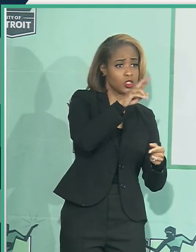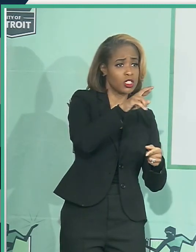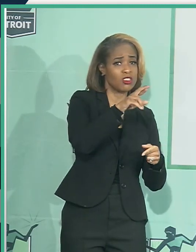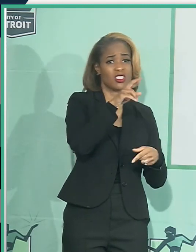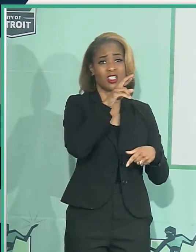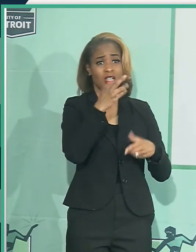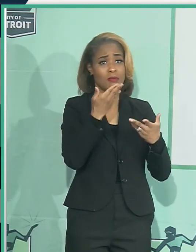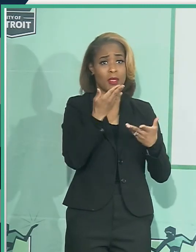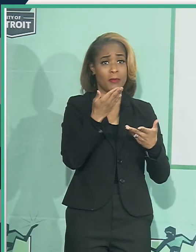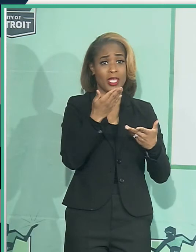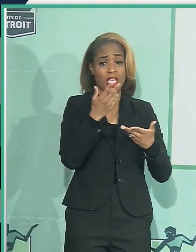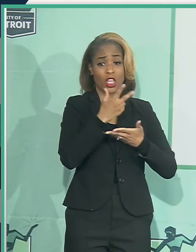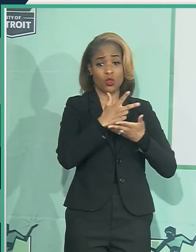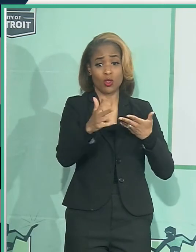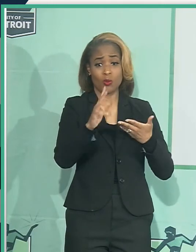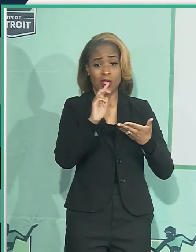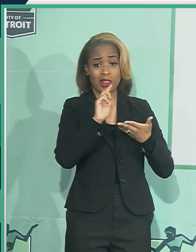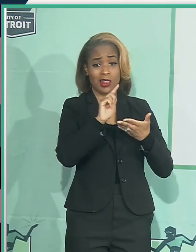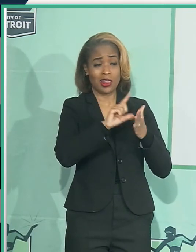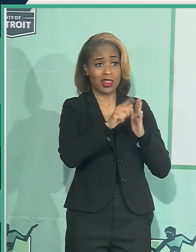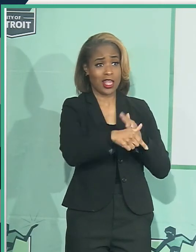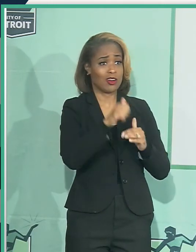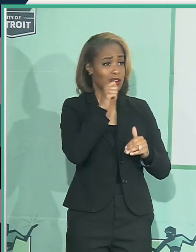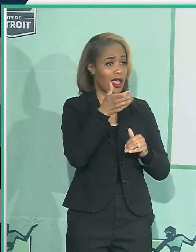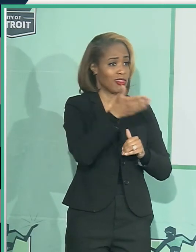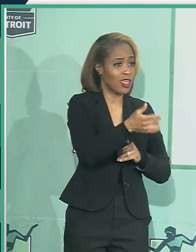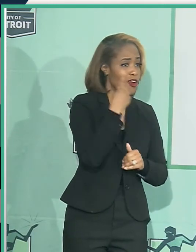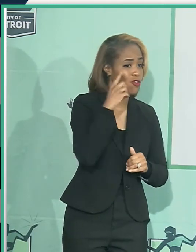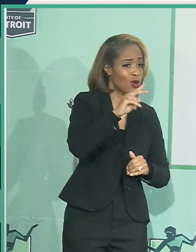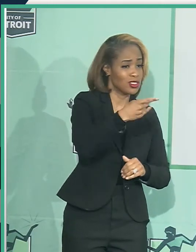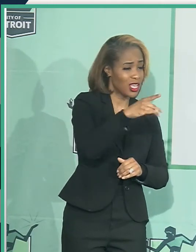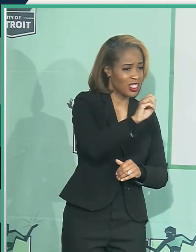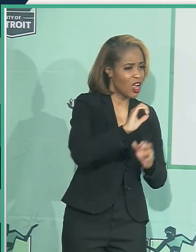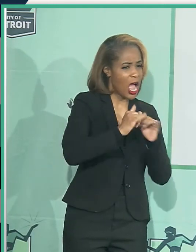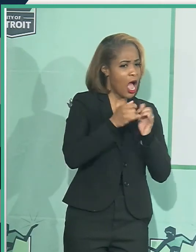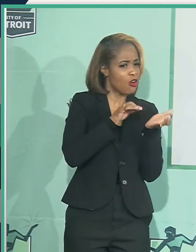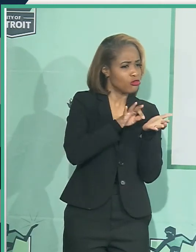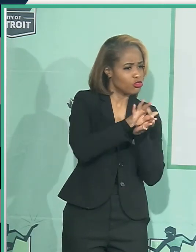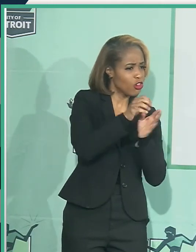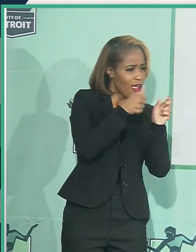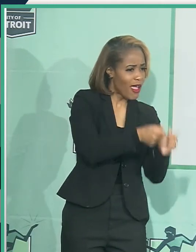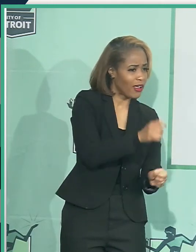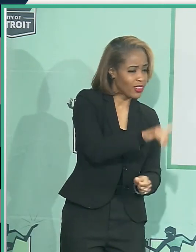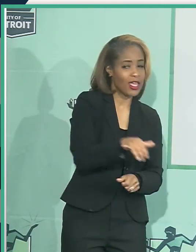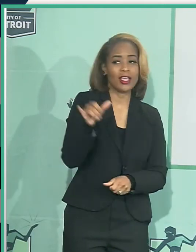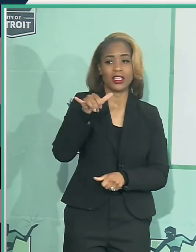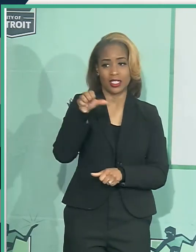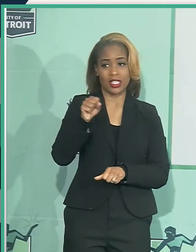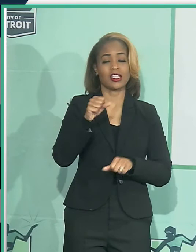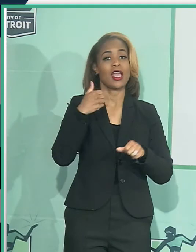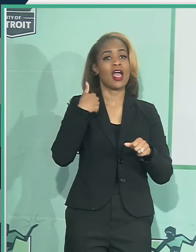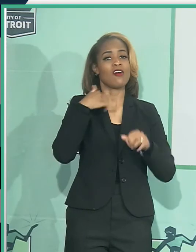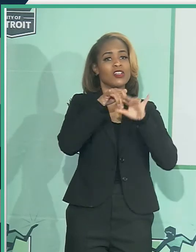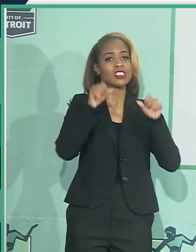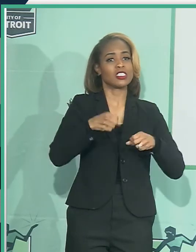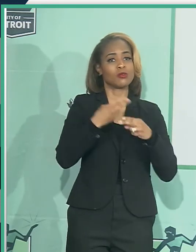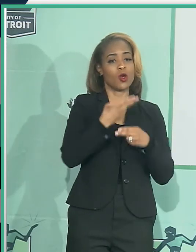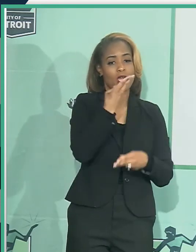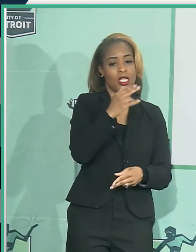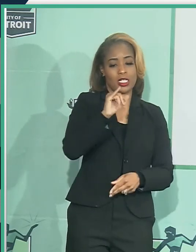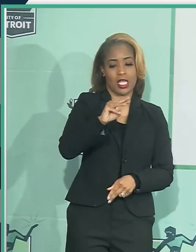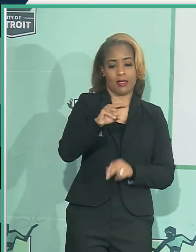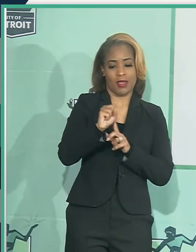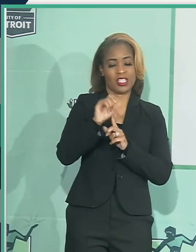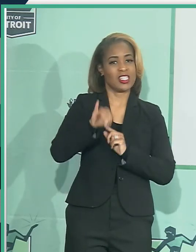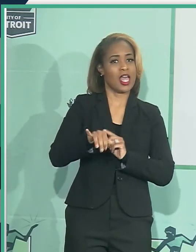may not be there in 3 weeks, et cetera, in terms of tracking a population? Yeah, so there is a system called HIMS, H-I-M-S, and that is a